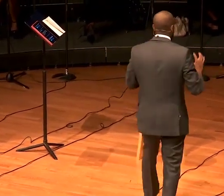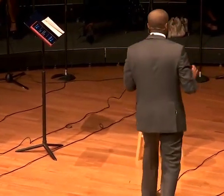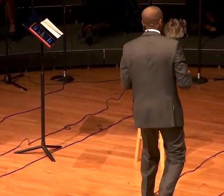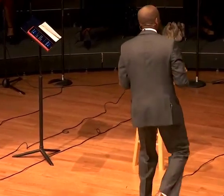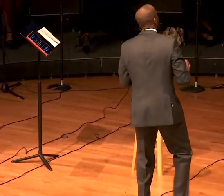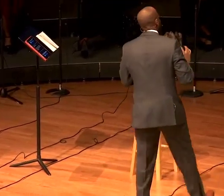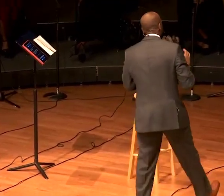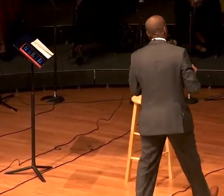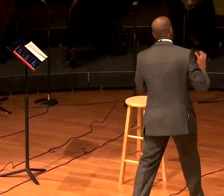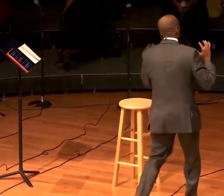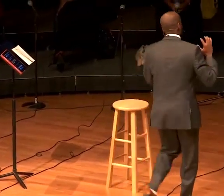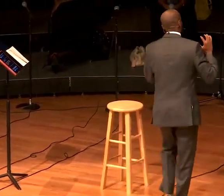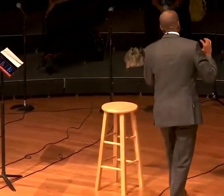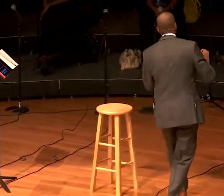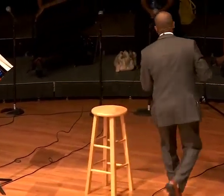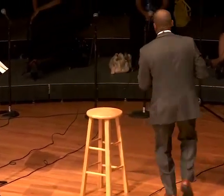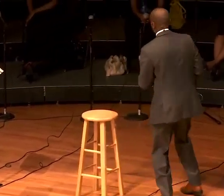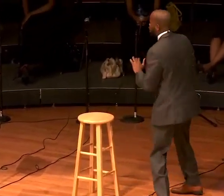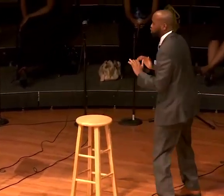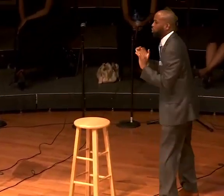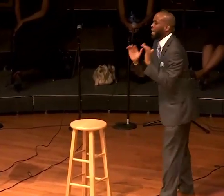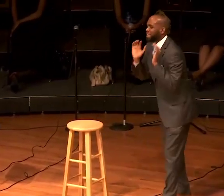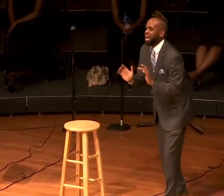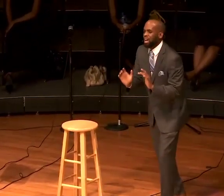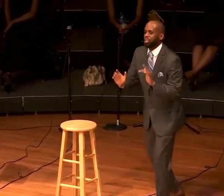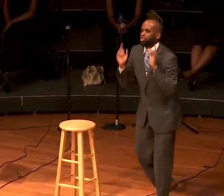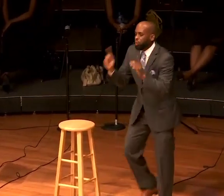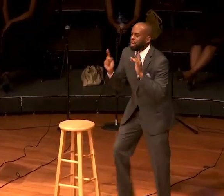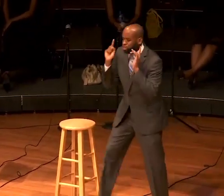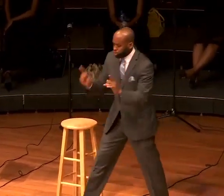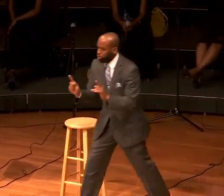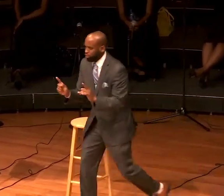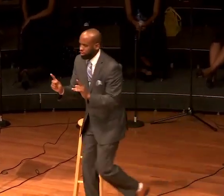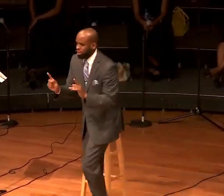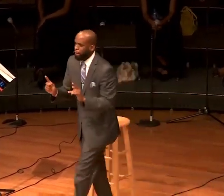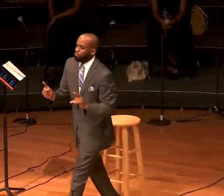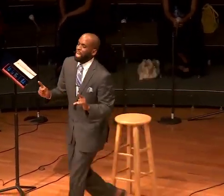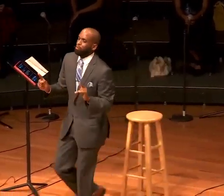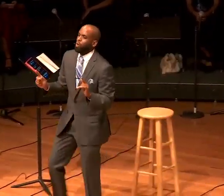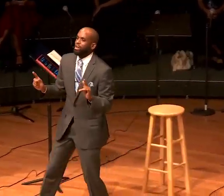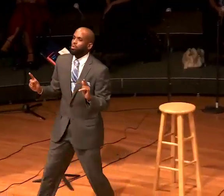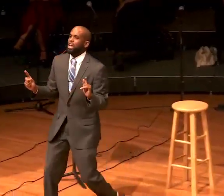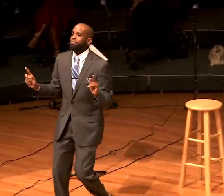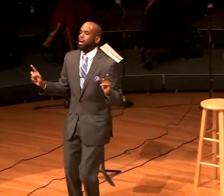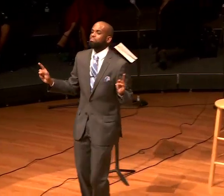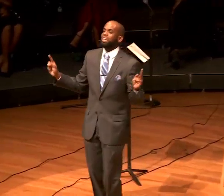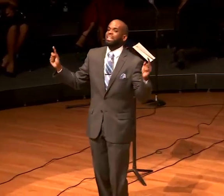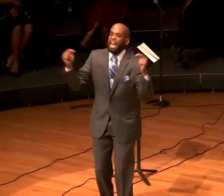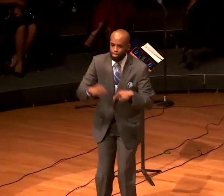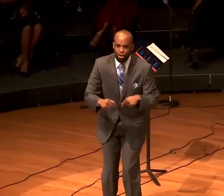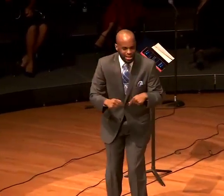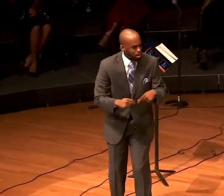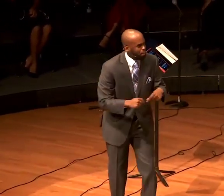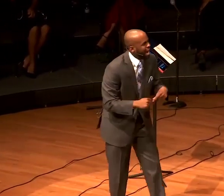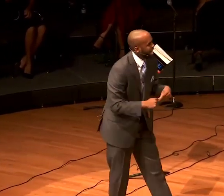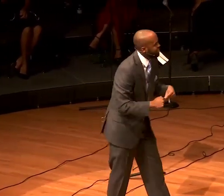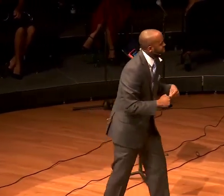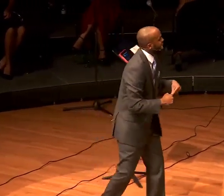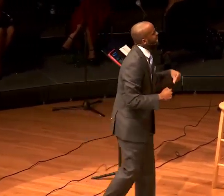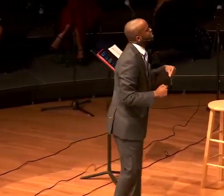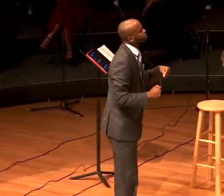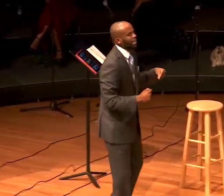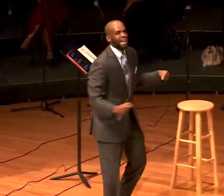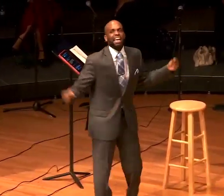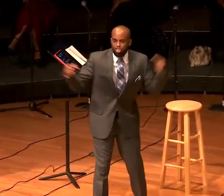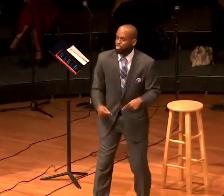desperate desire of the association to acknowledge one truth, that when we have come together in the